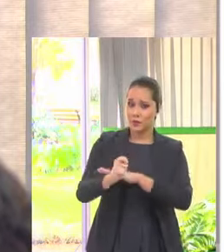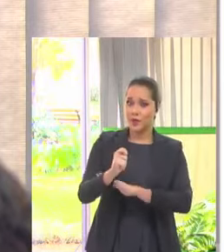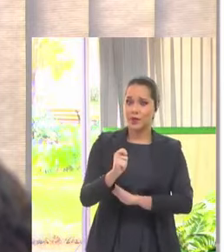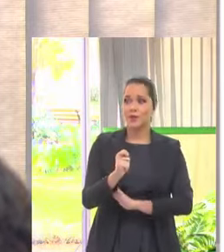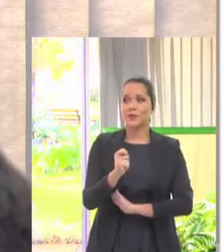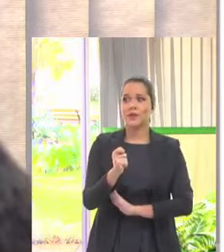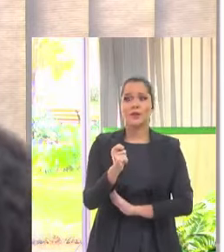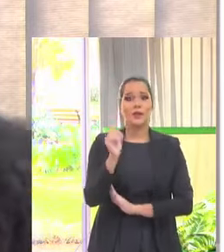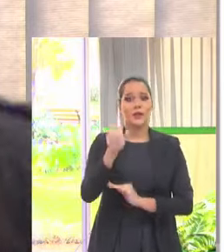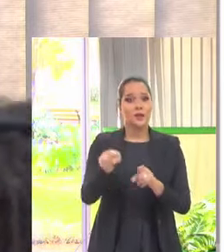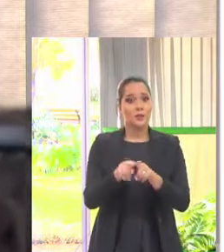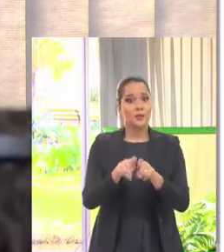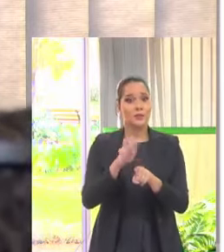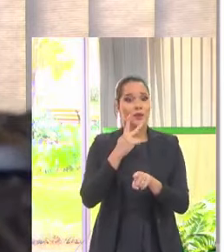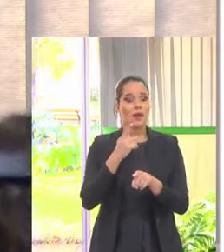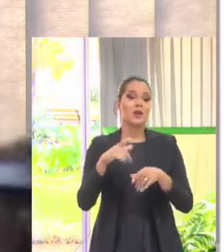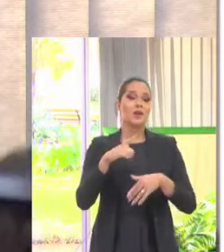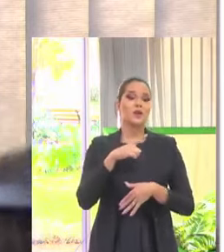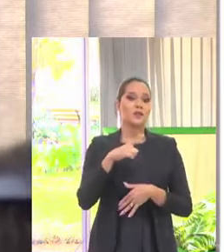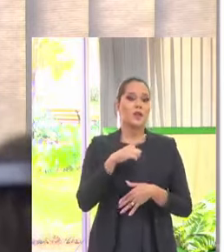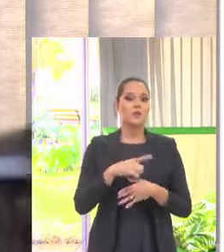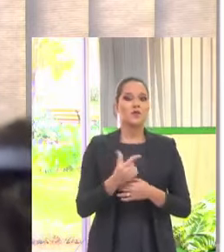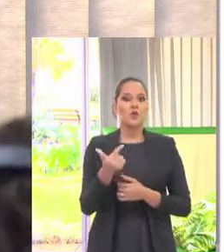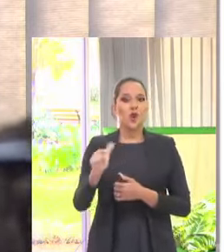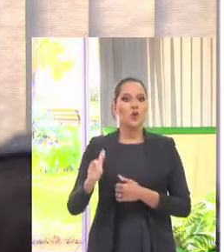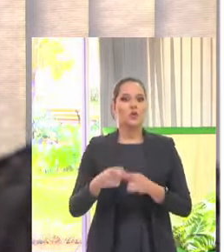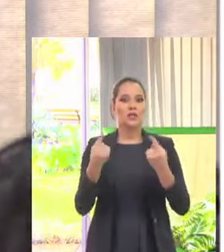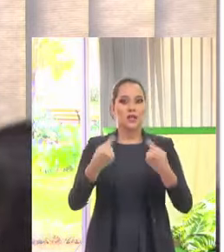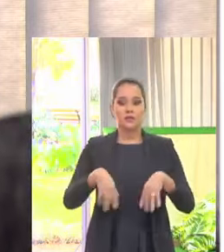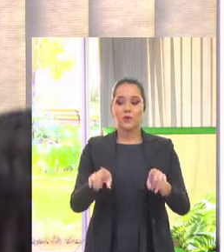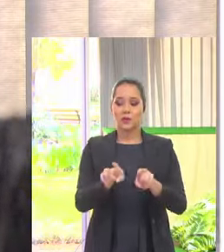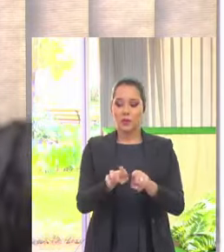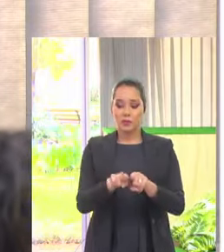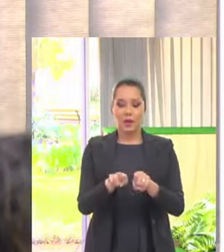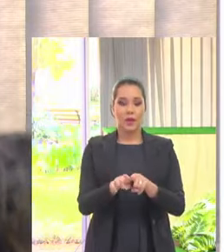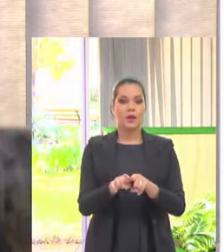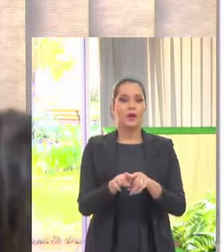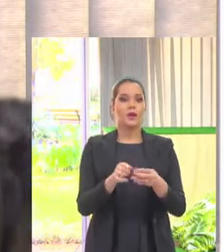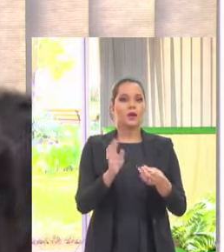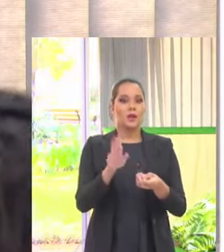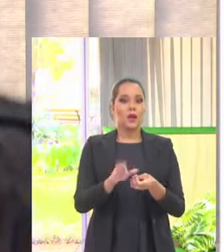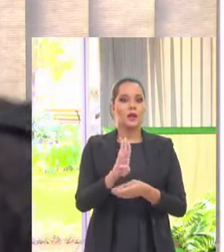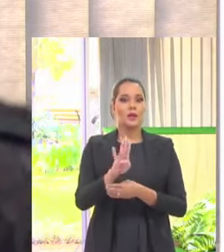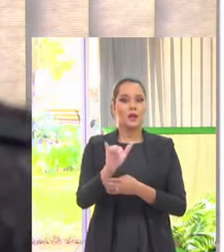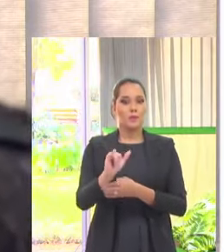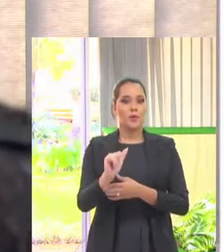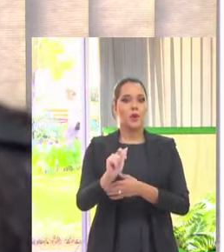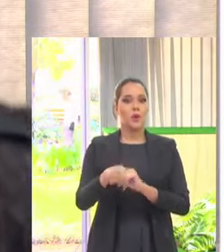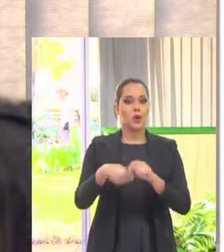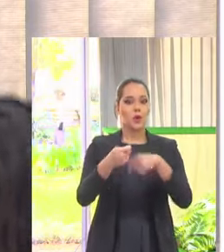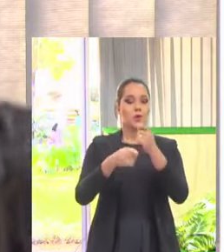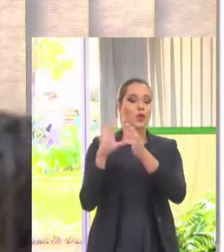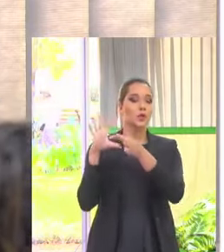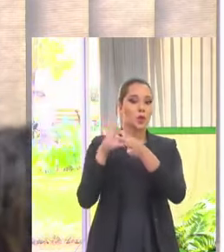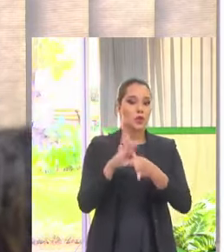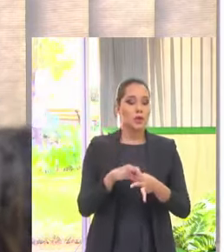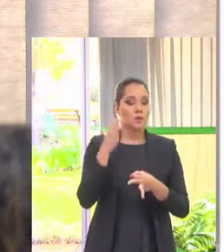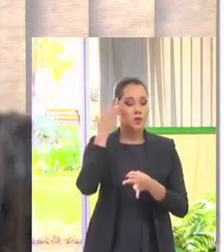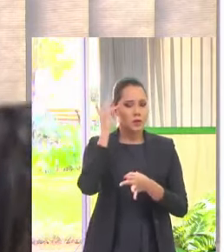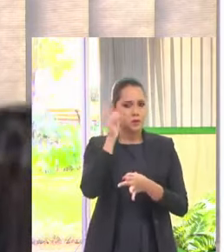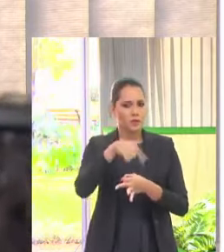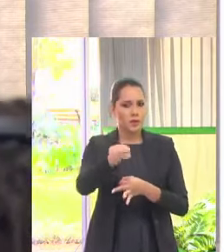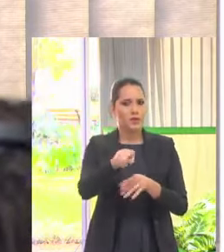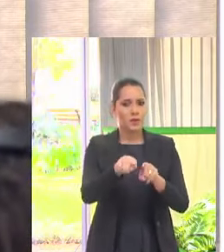add that we have additionally the challenge of bioeconomy in our context, but I imagine you have it as well. So it